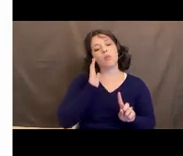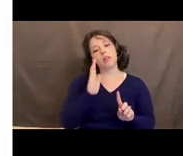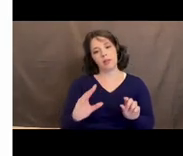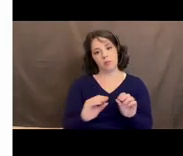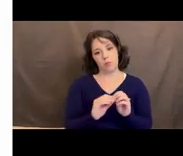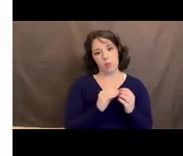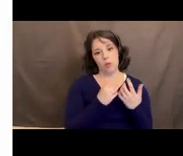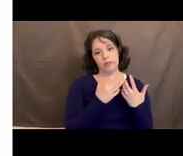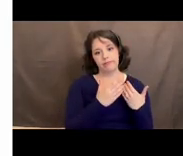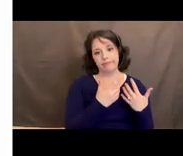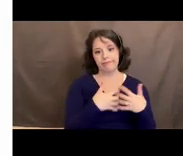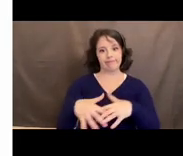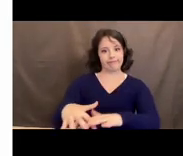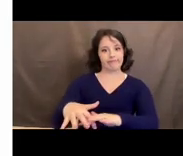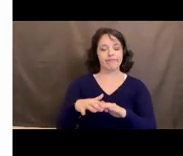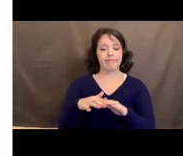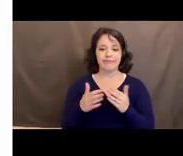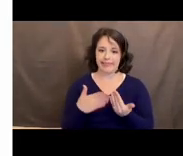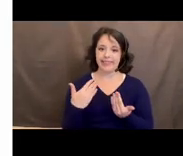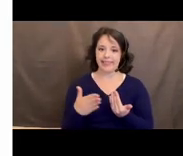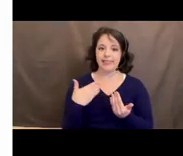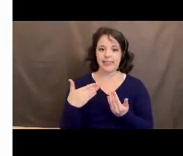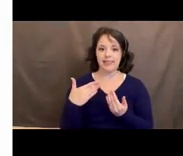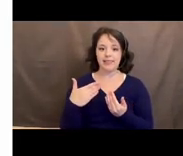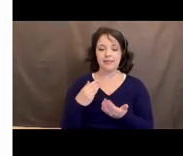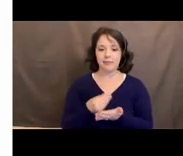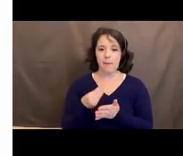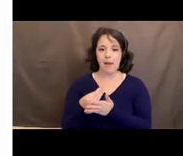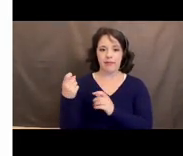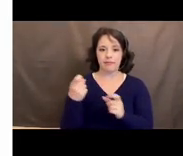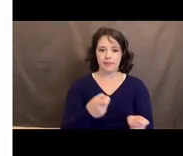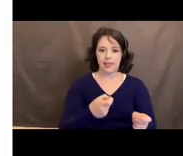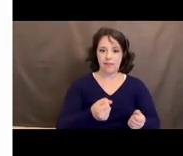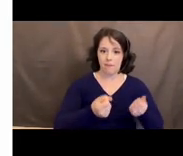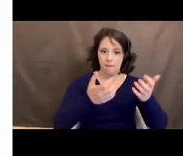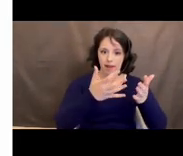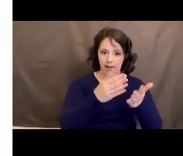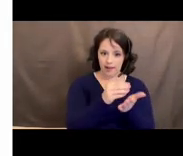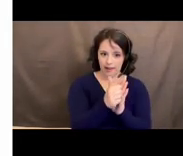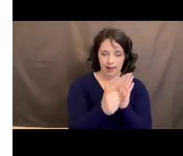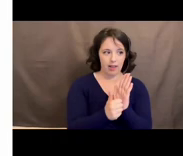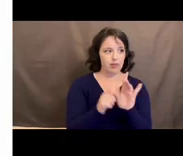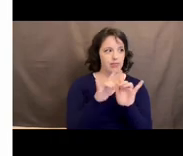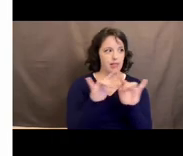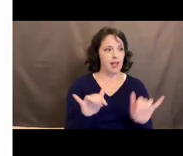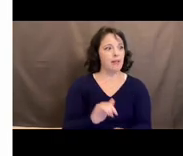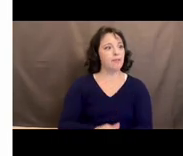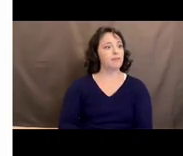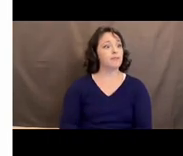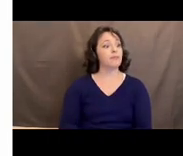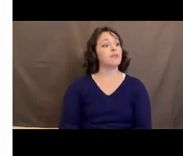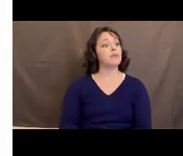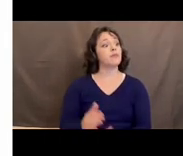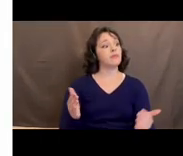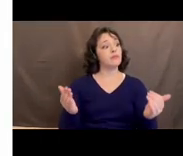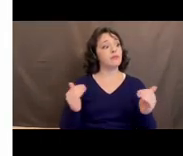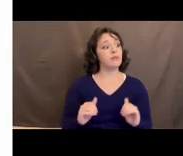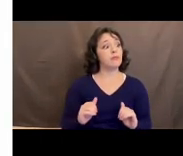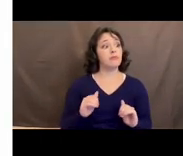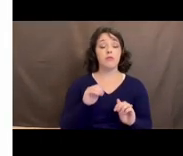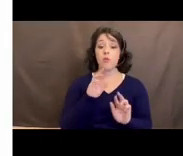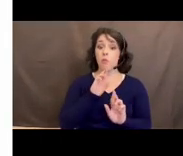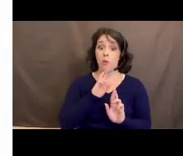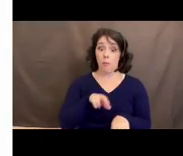good representation that we wanted to put the control of you producing reports right in your hands as an organization. So we have a variety of